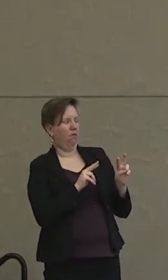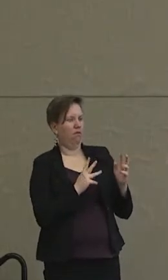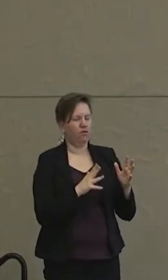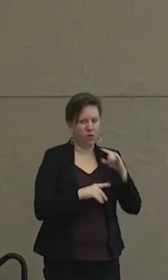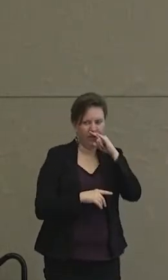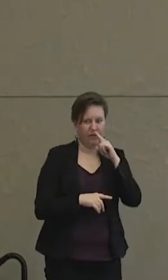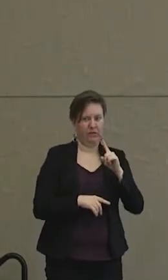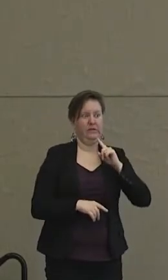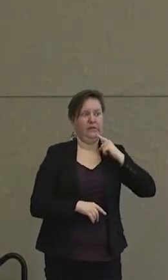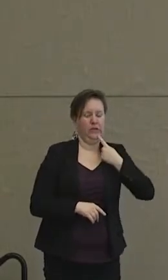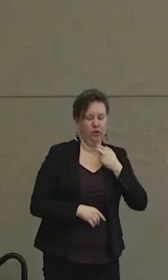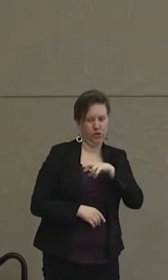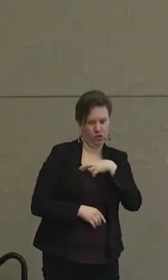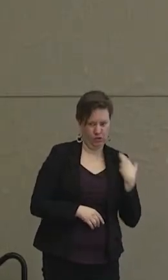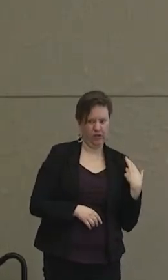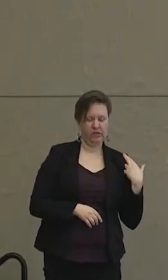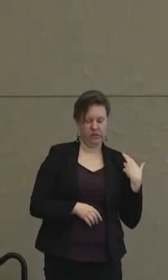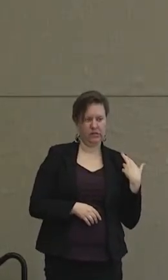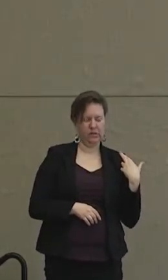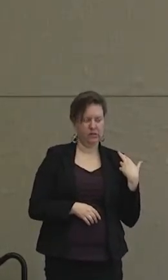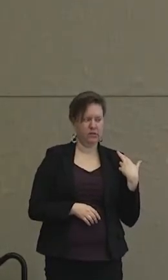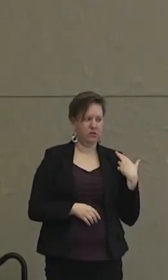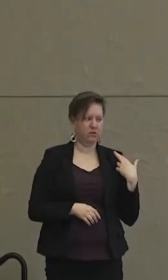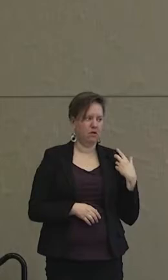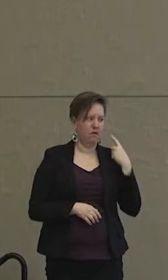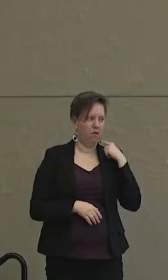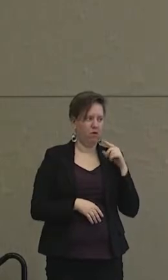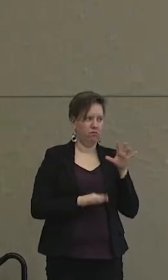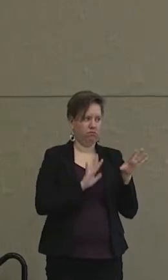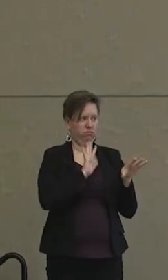of serious risk for